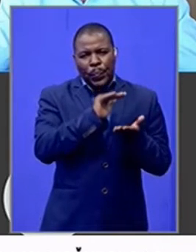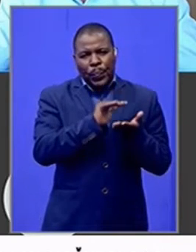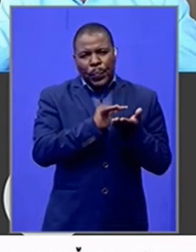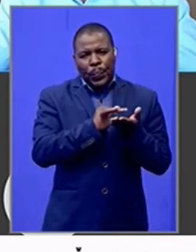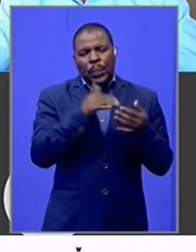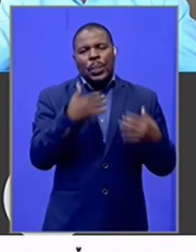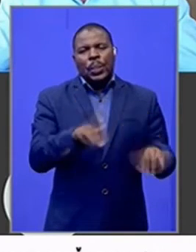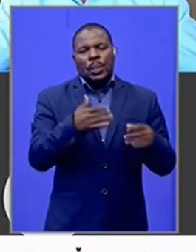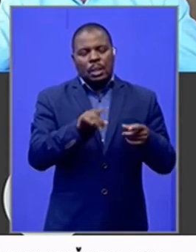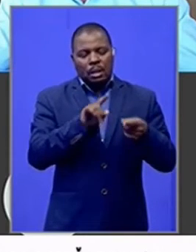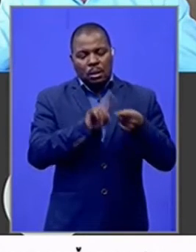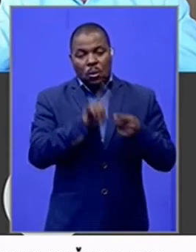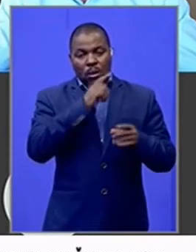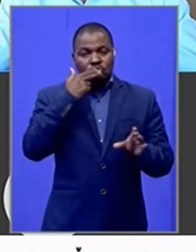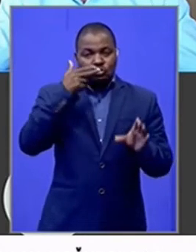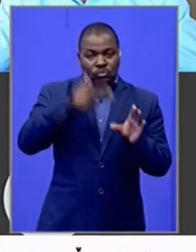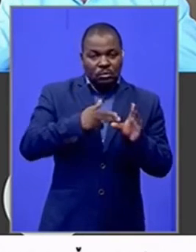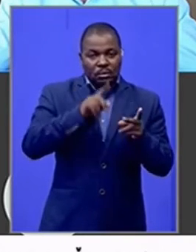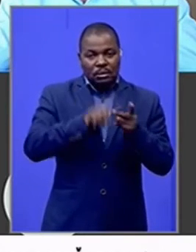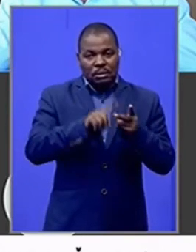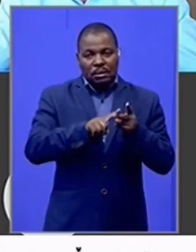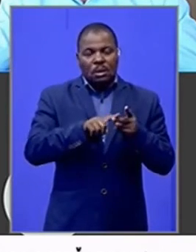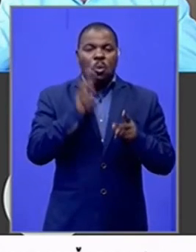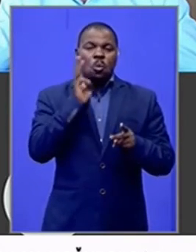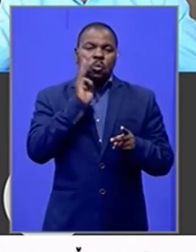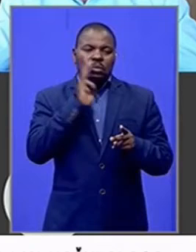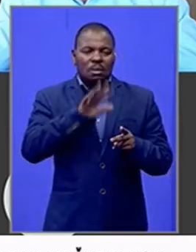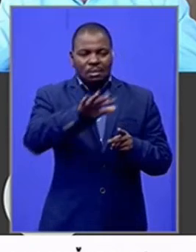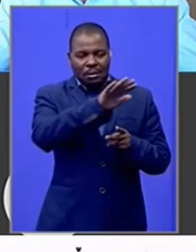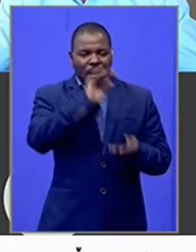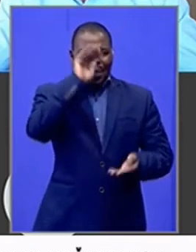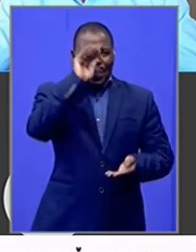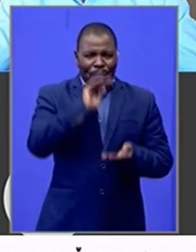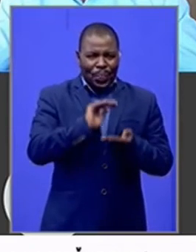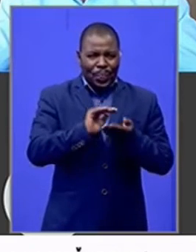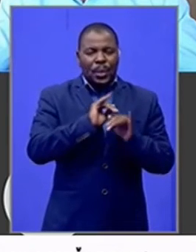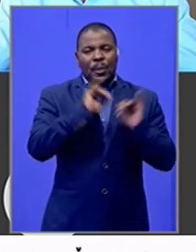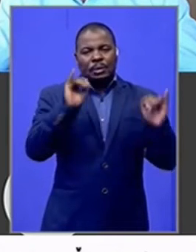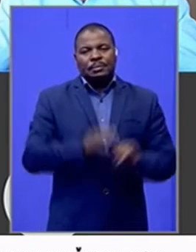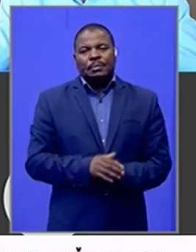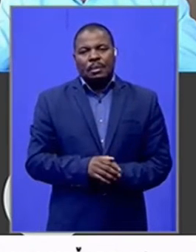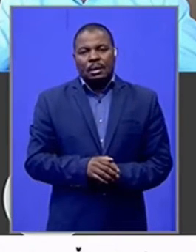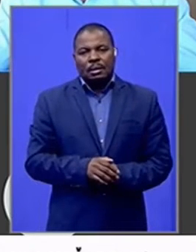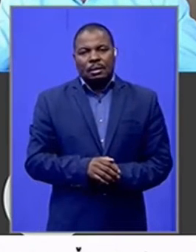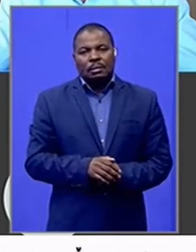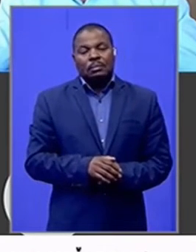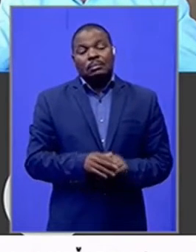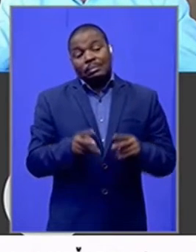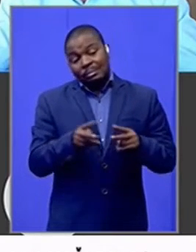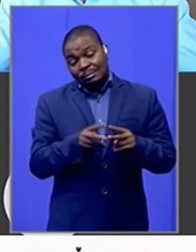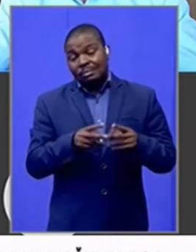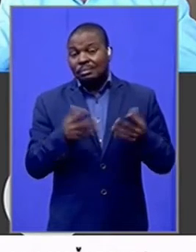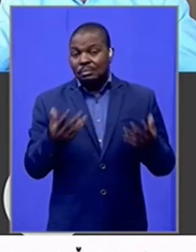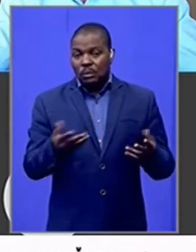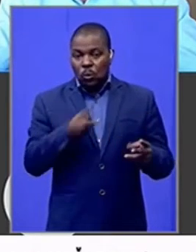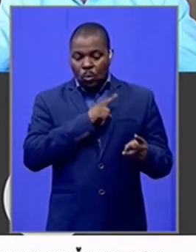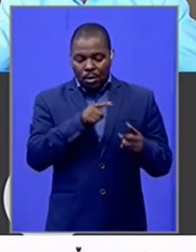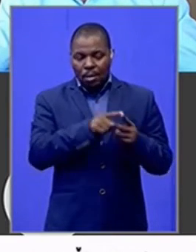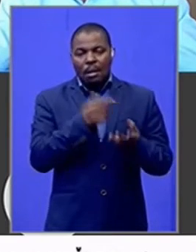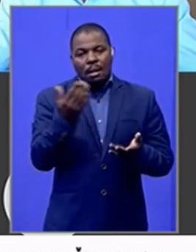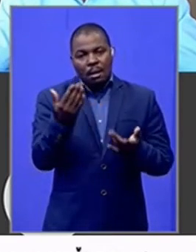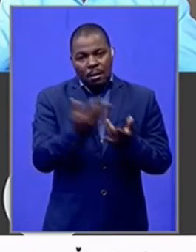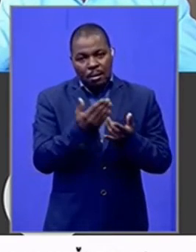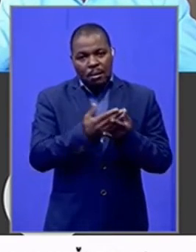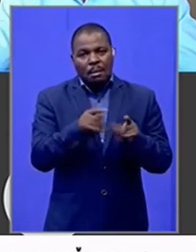both diesel and water in our pumped storage facilities. Now these two act as the battery or the